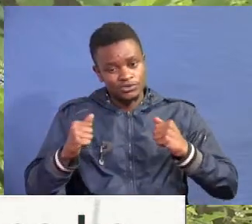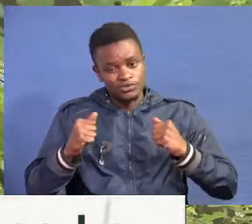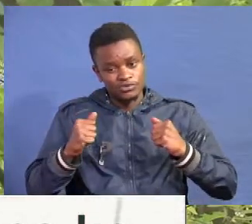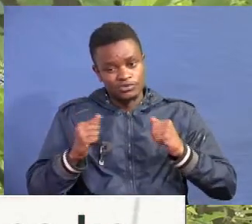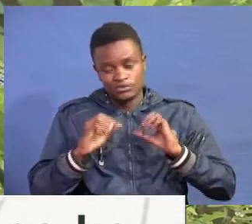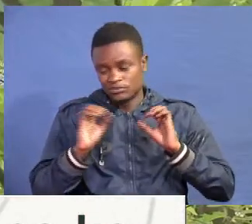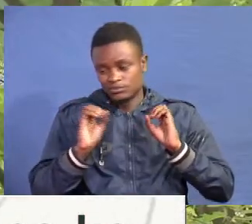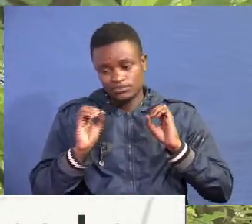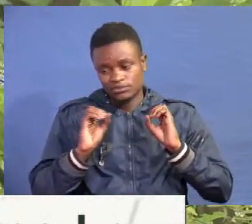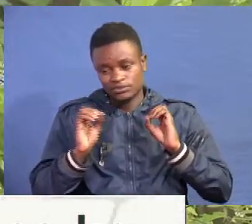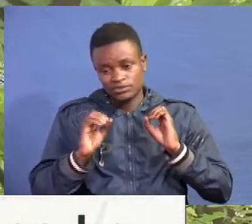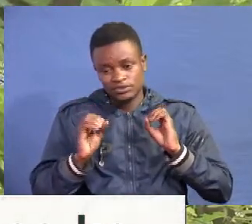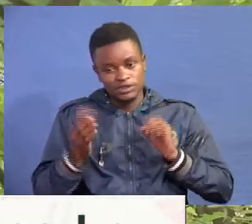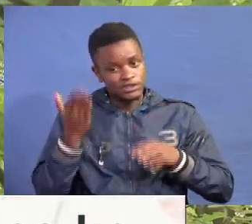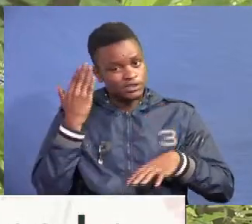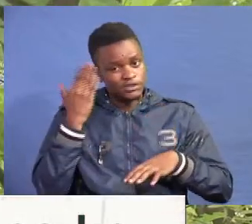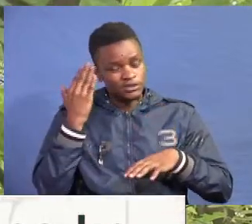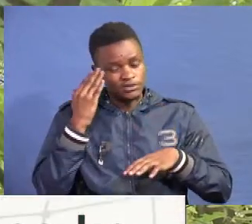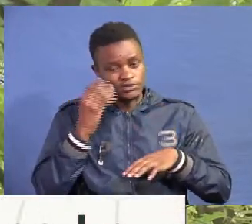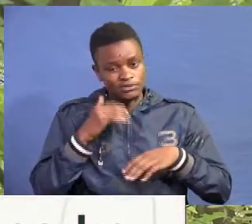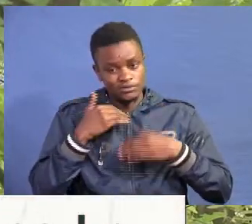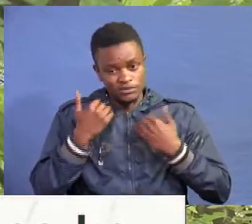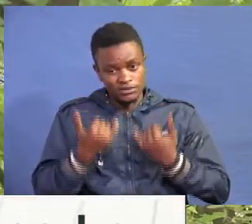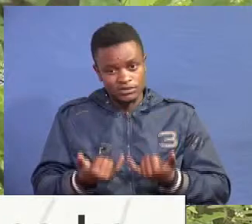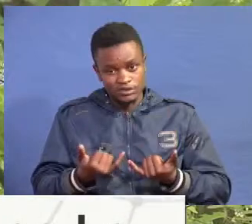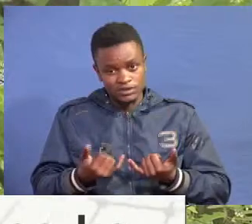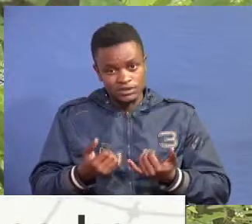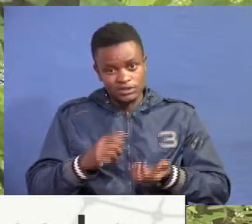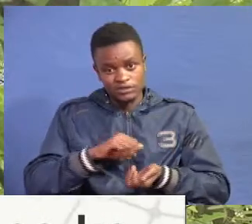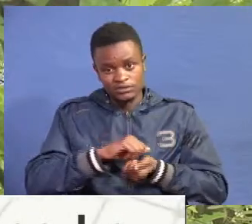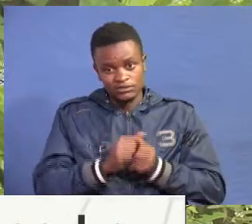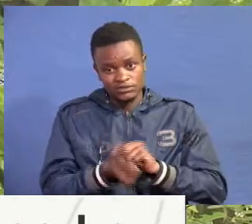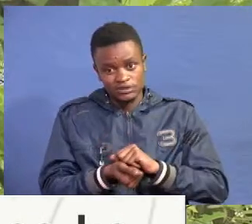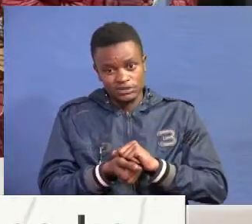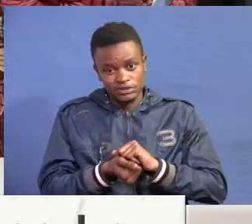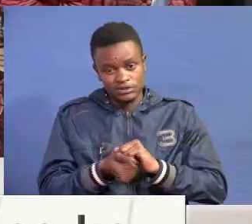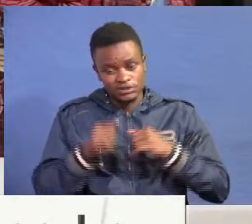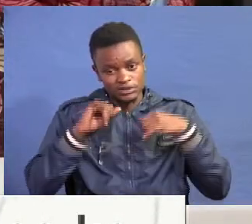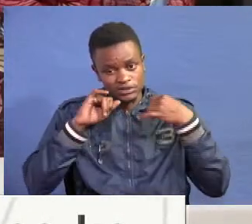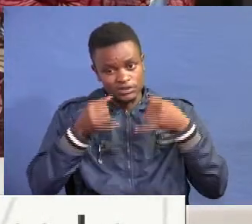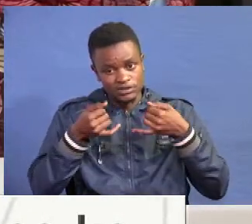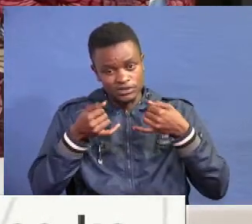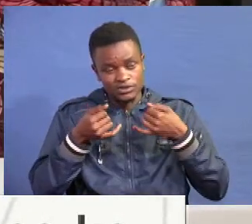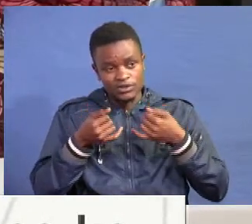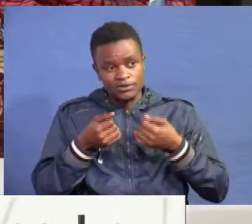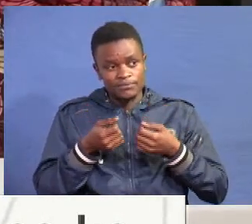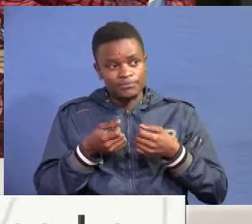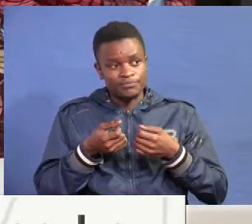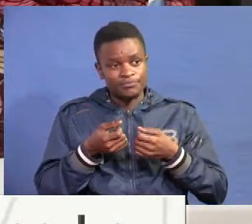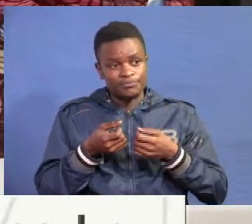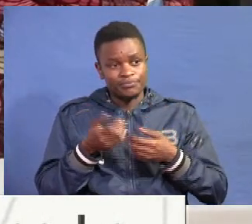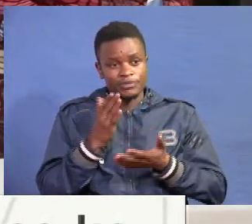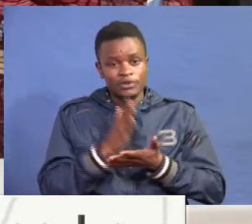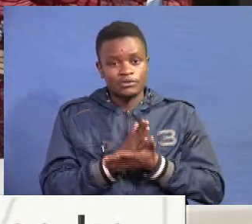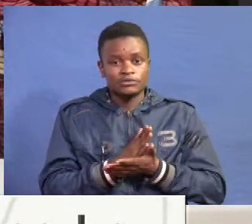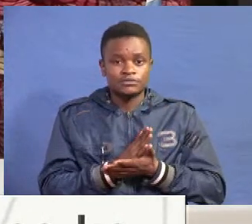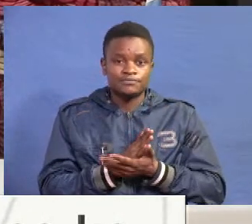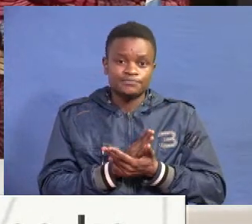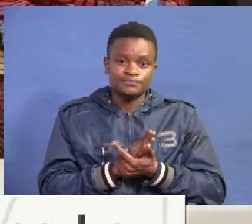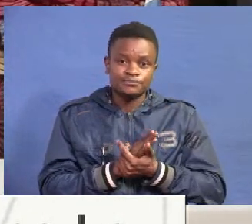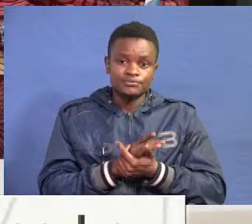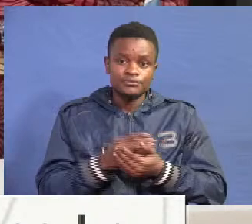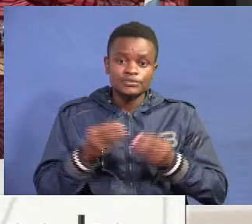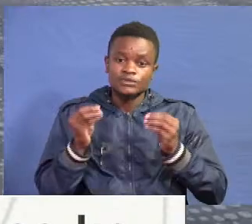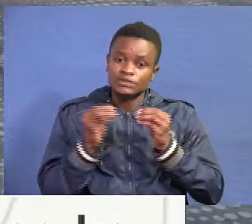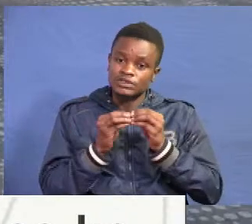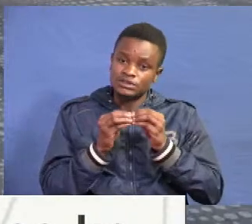past. So we have to start adjusting to the new realities. And during his stay in Washington, Mudavadi met with the